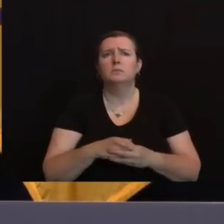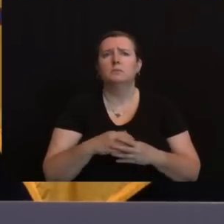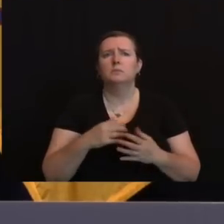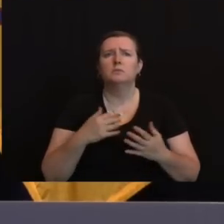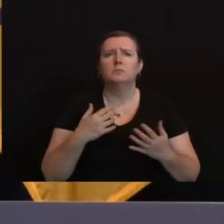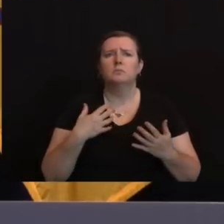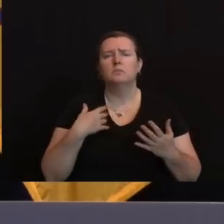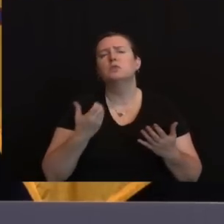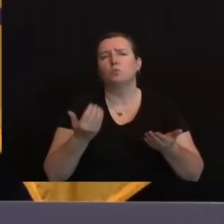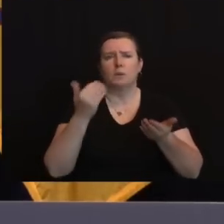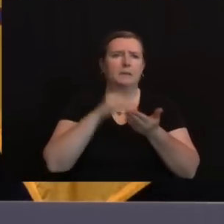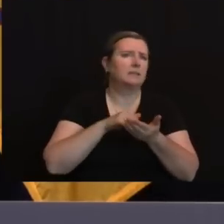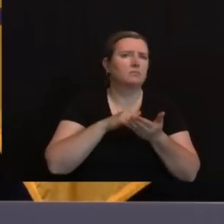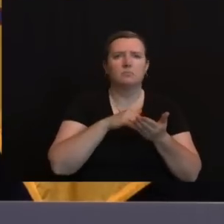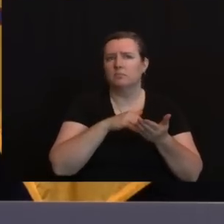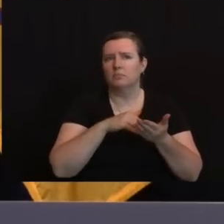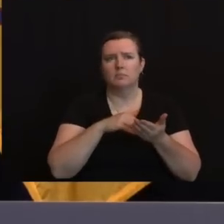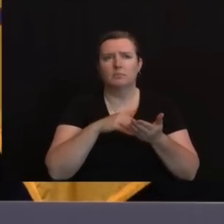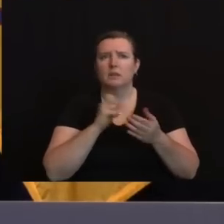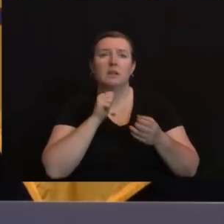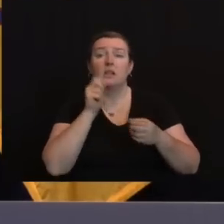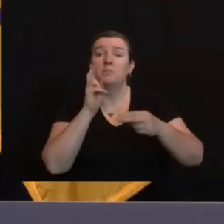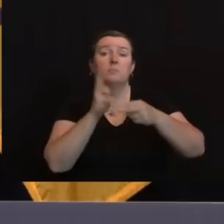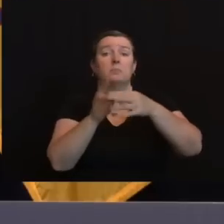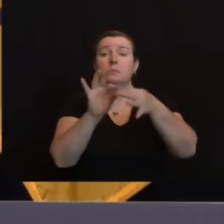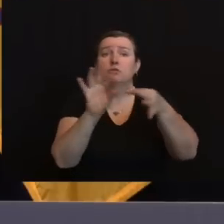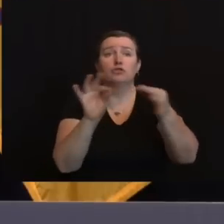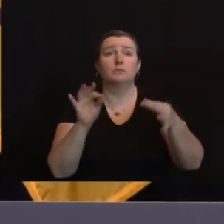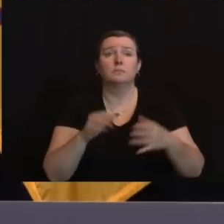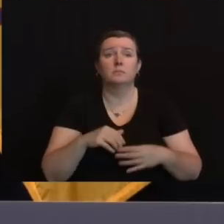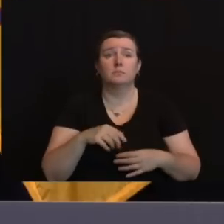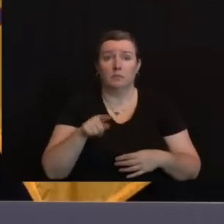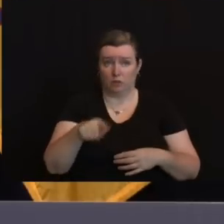that we haven't said in a couple of days, and that is Tuesday's Election Day.